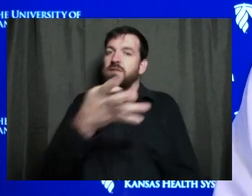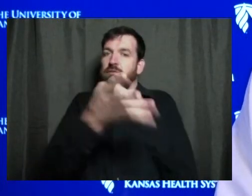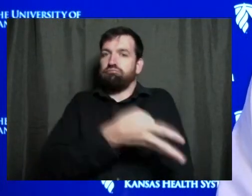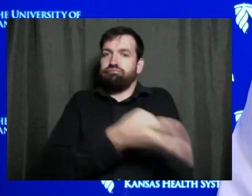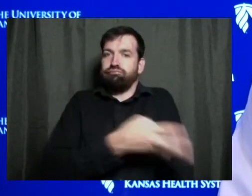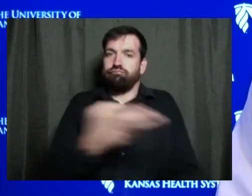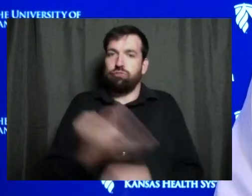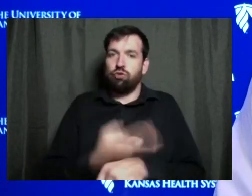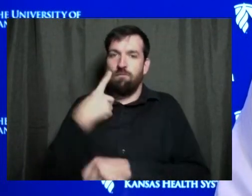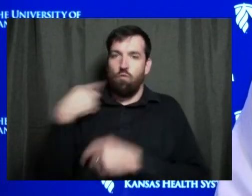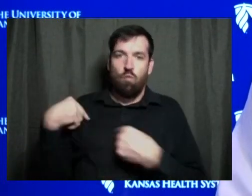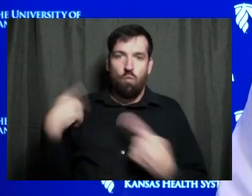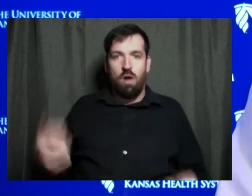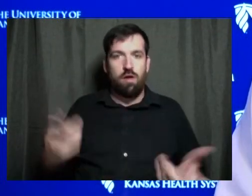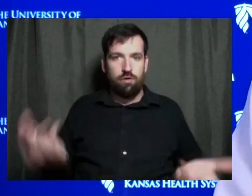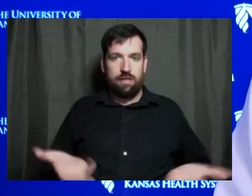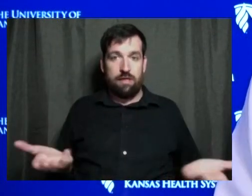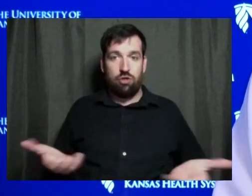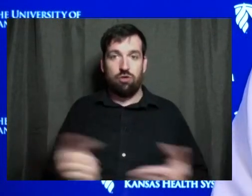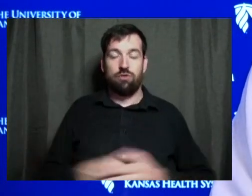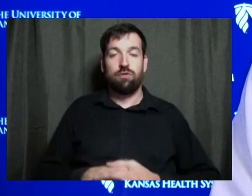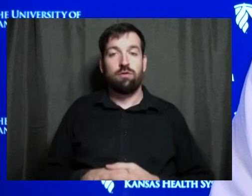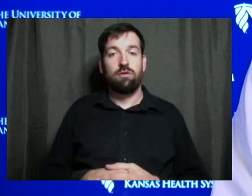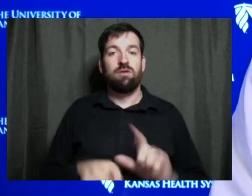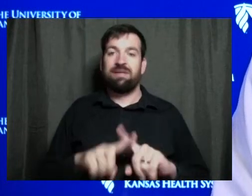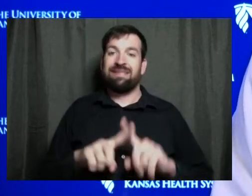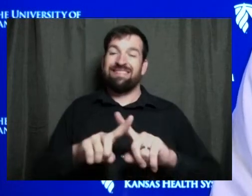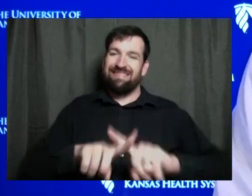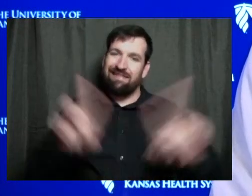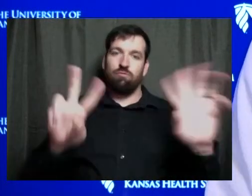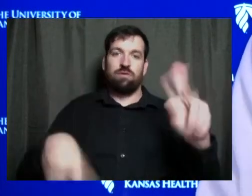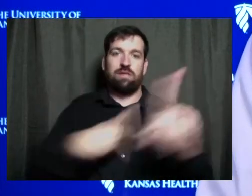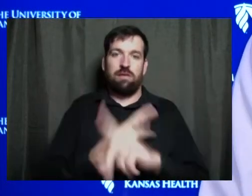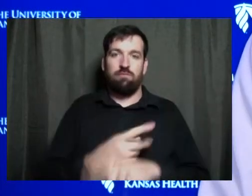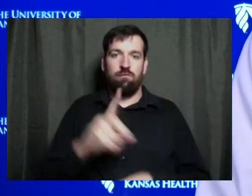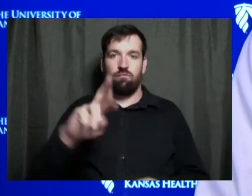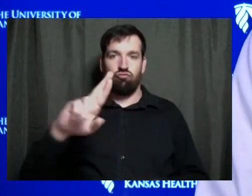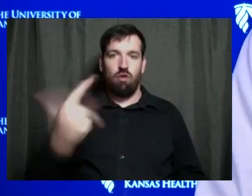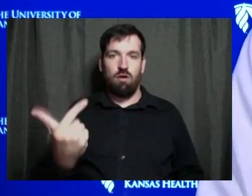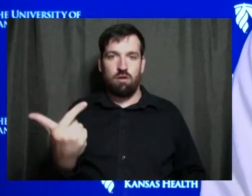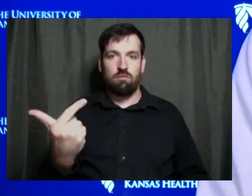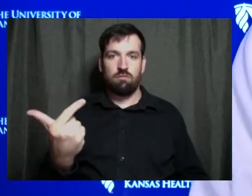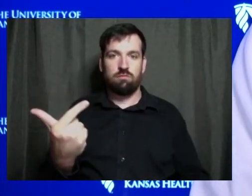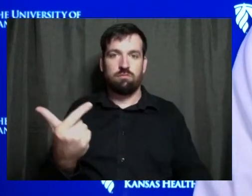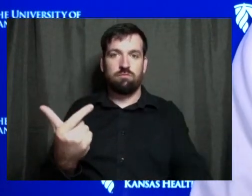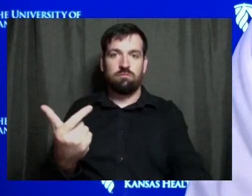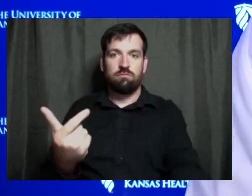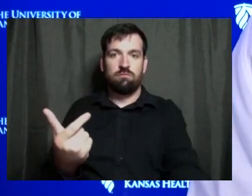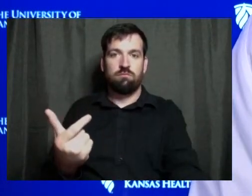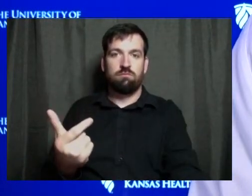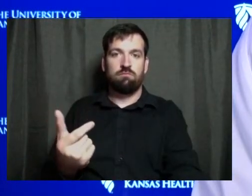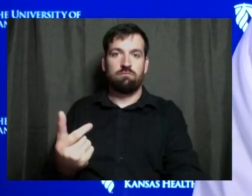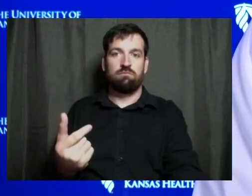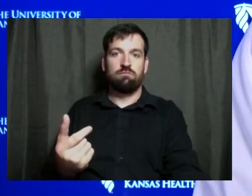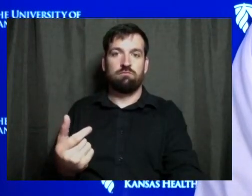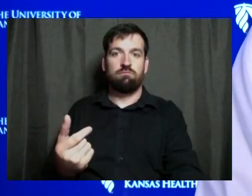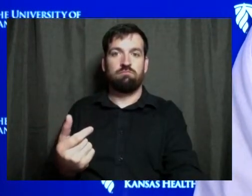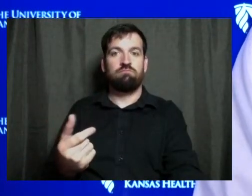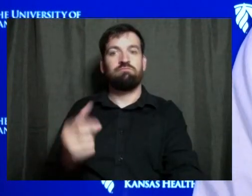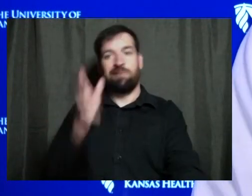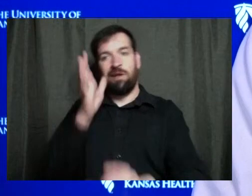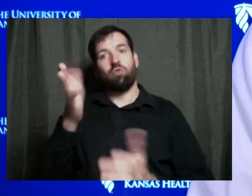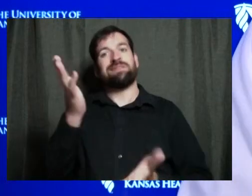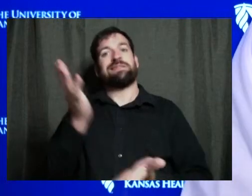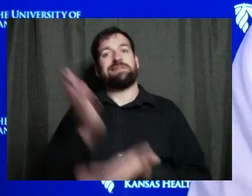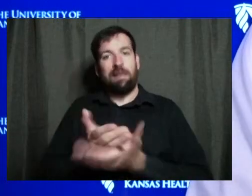here in the hospital. But it's a separate type of drug that just stops those new genomes or those new viruses from being able